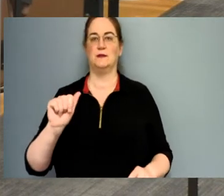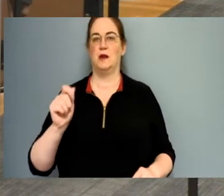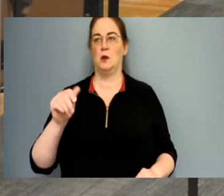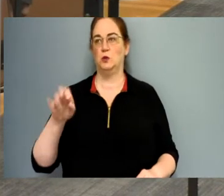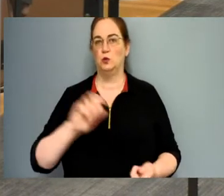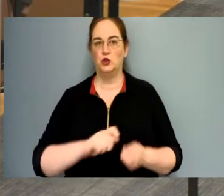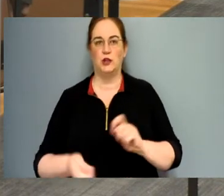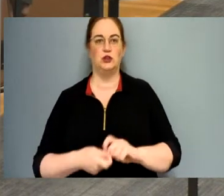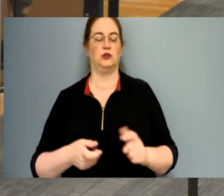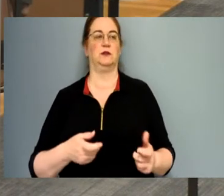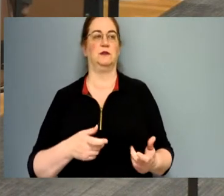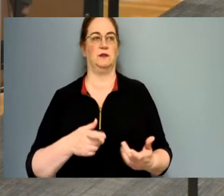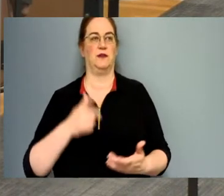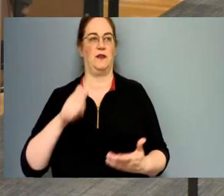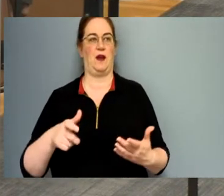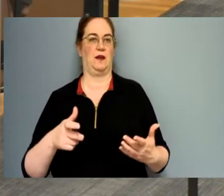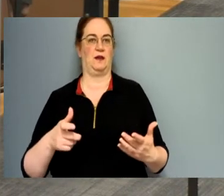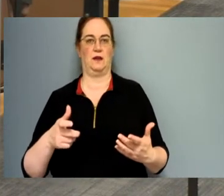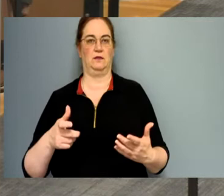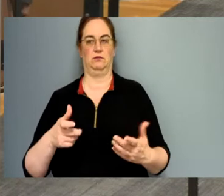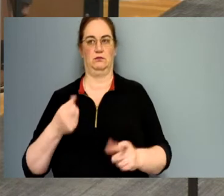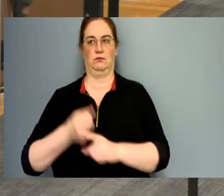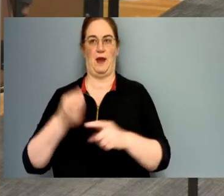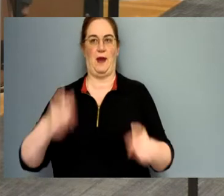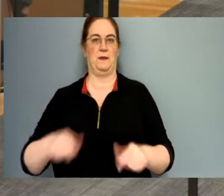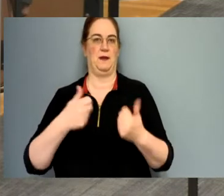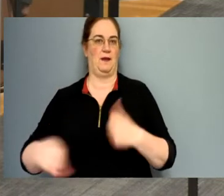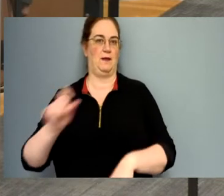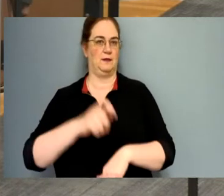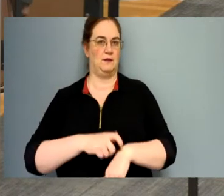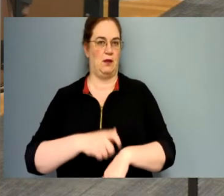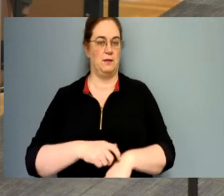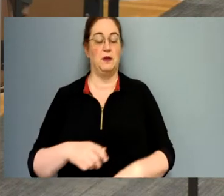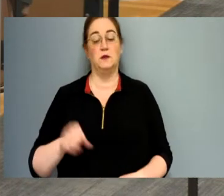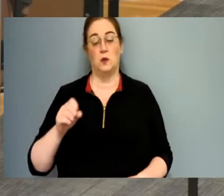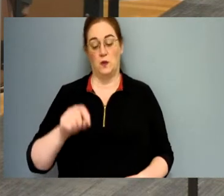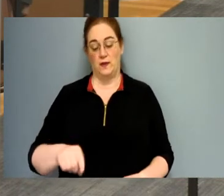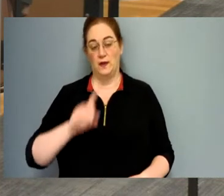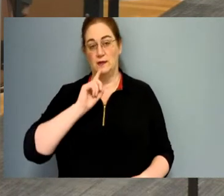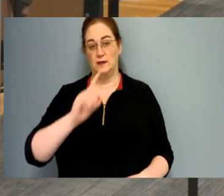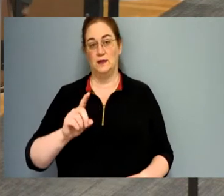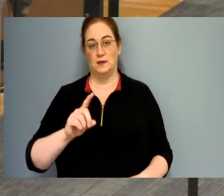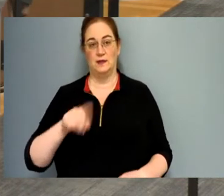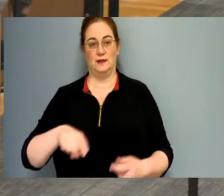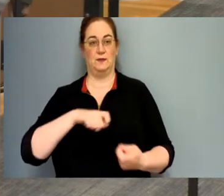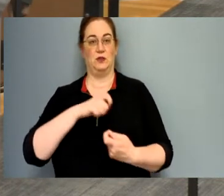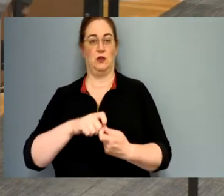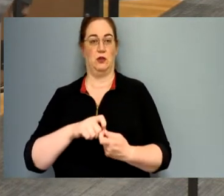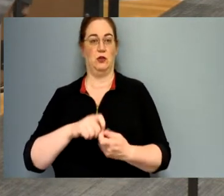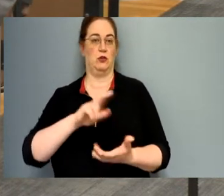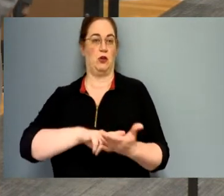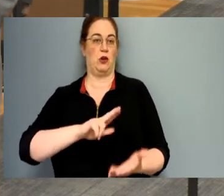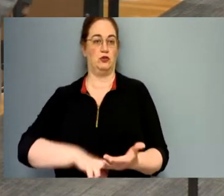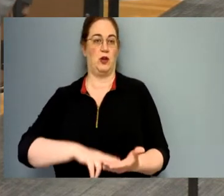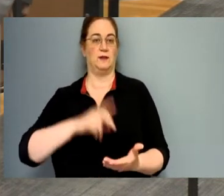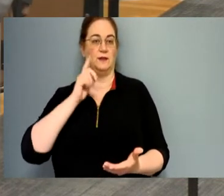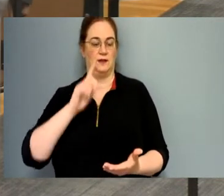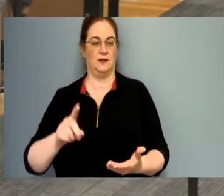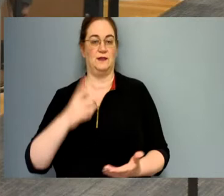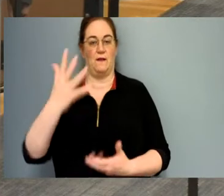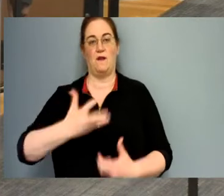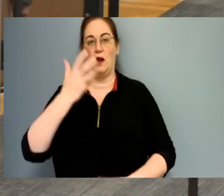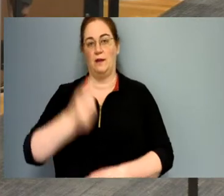that that can come in at any time, mm-hmm. and that. So this is a this particular contract is a